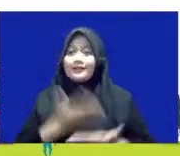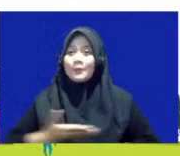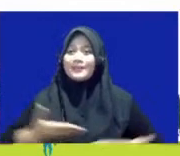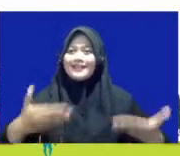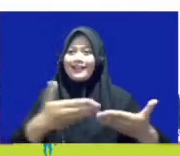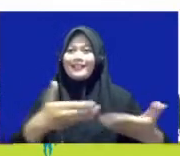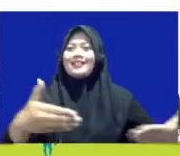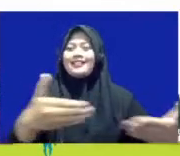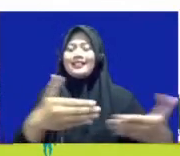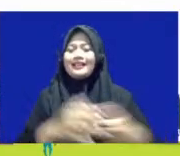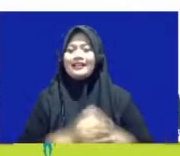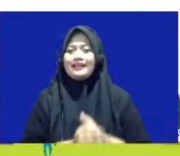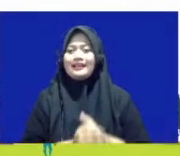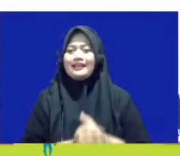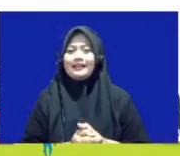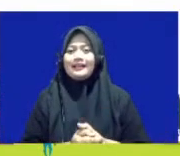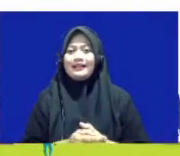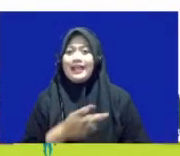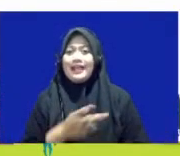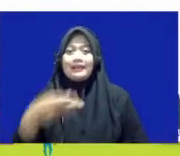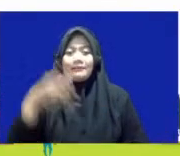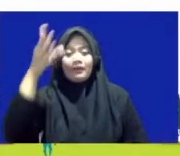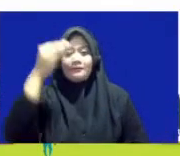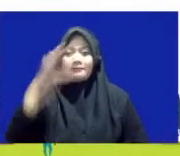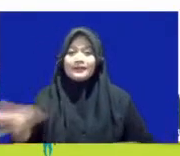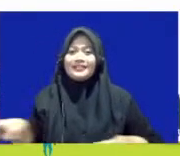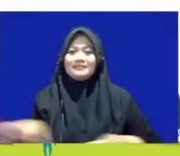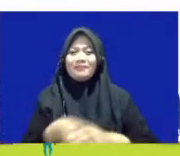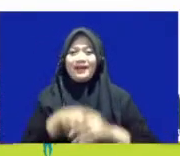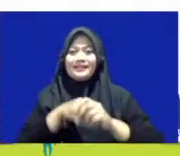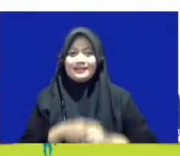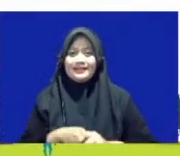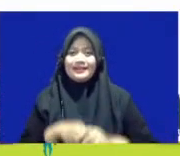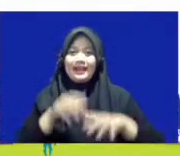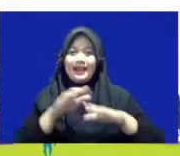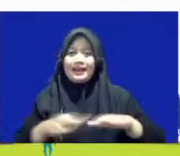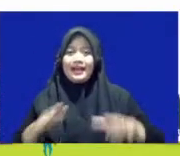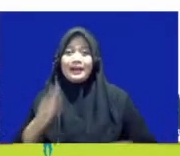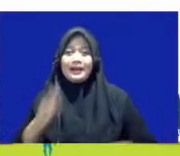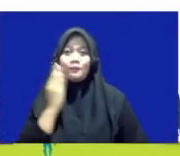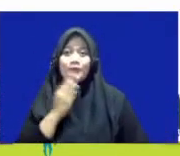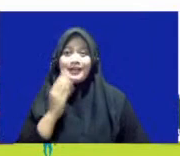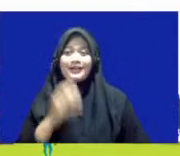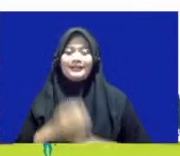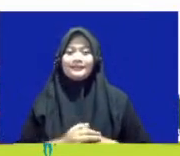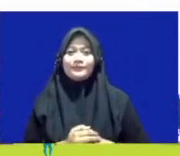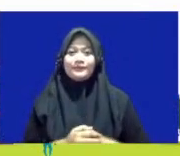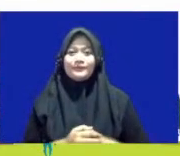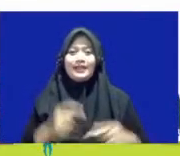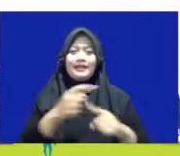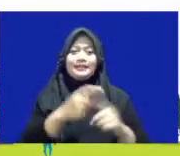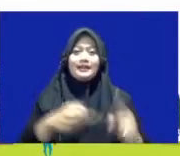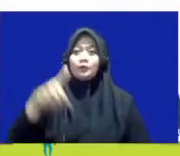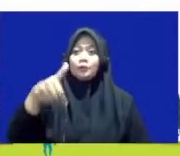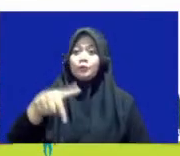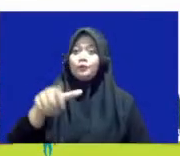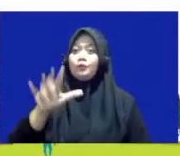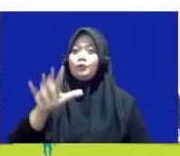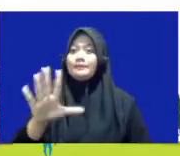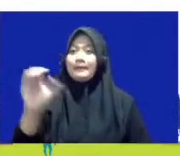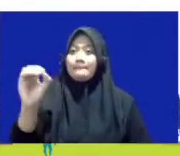also fortunate enough. Our 75% of current 76,000 volunteers are